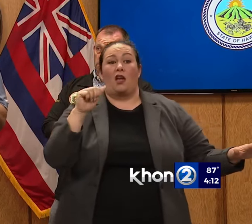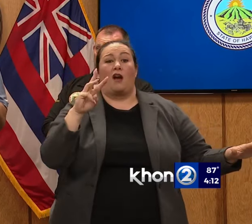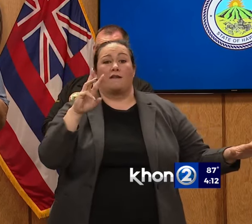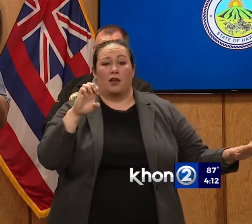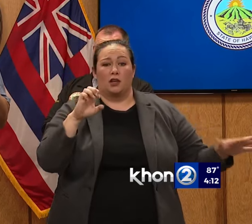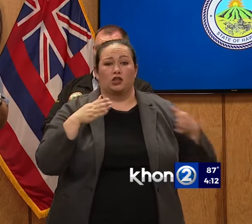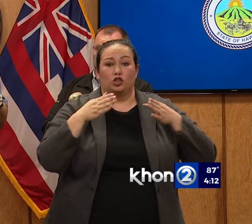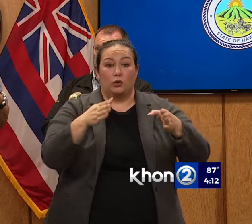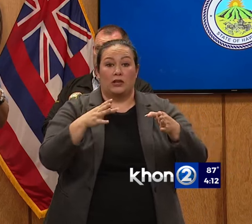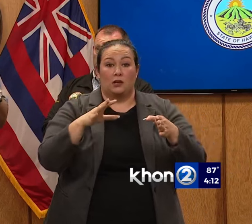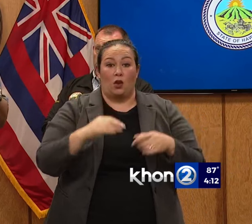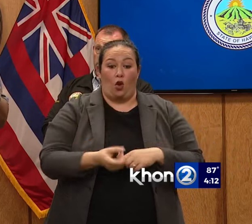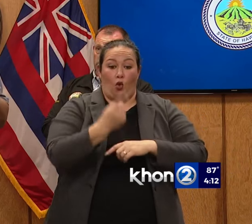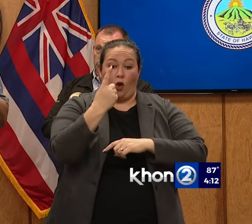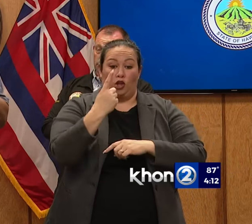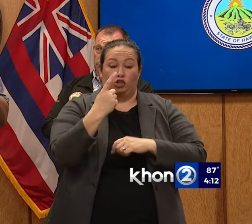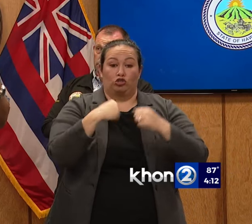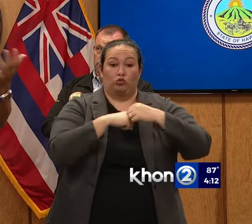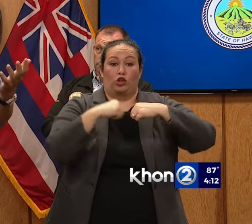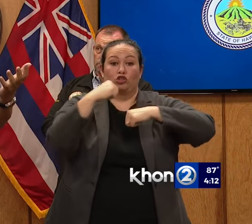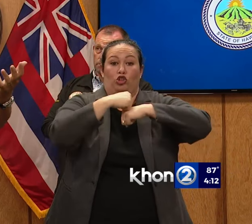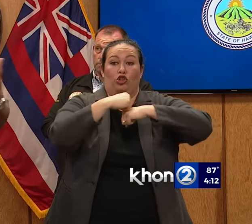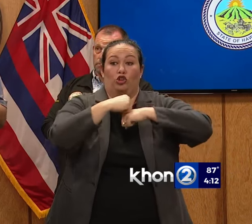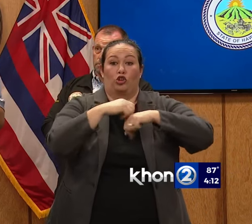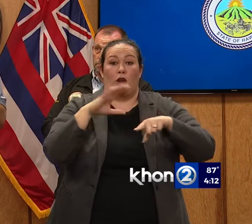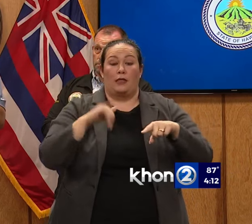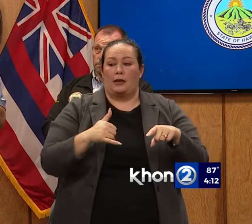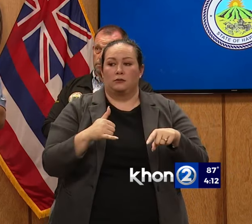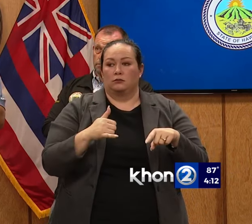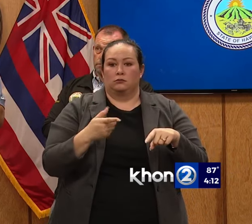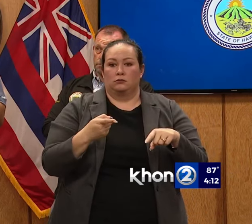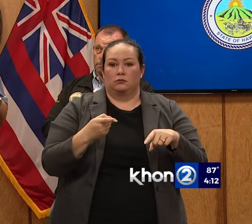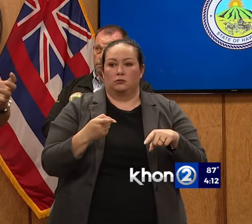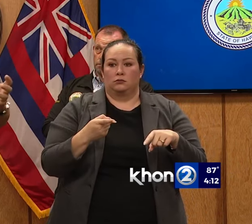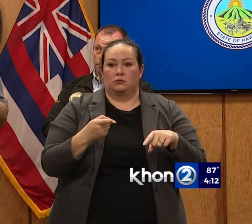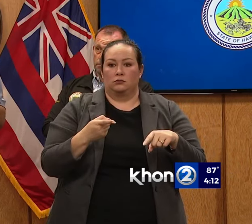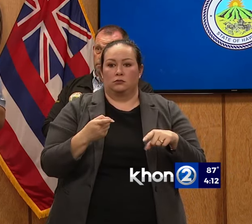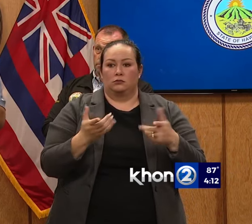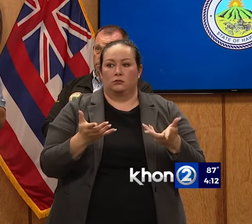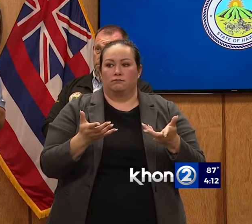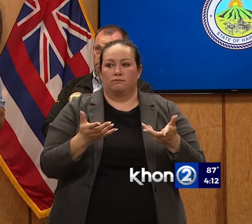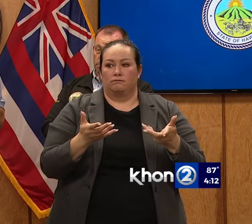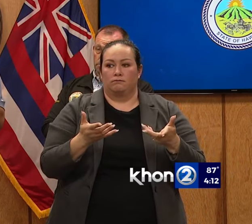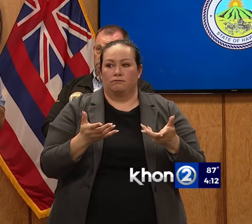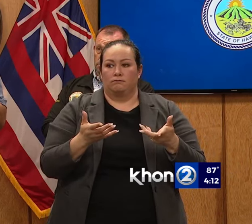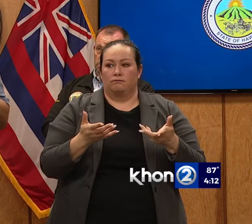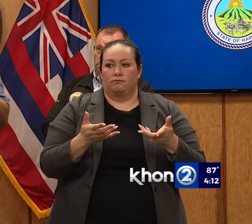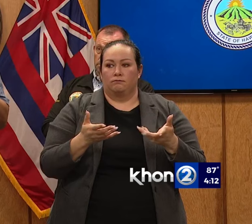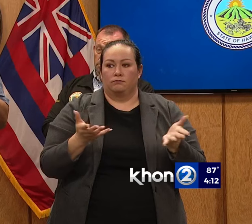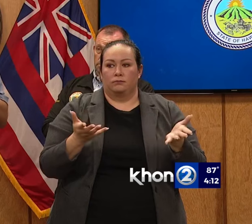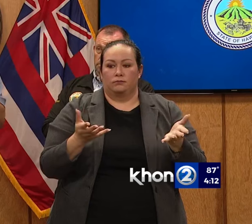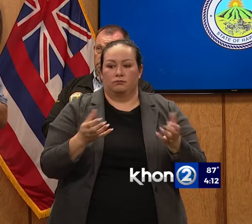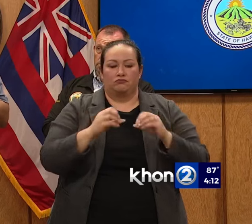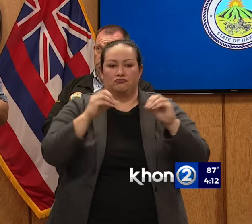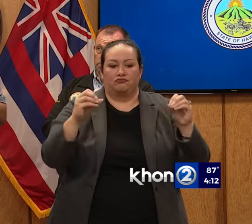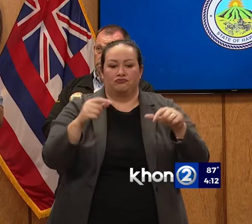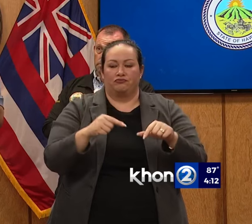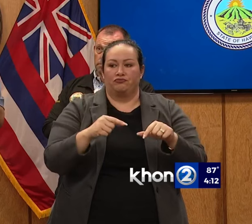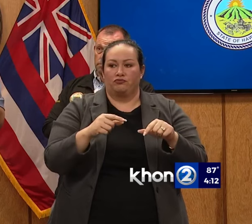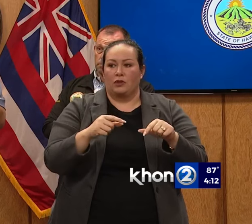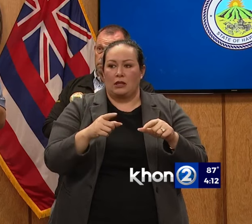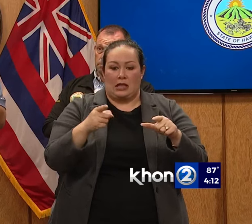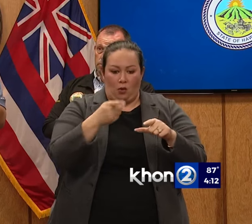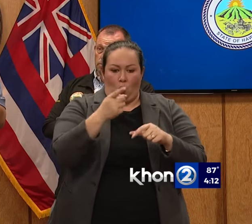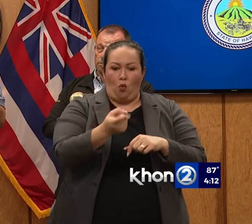that area, there was one structure that was, is irreparable. The harm there. But others were